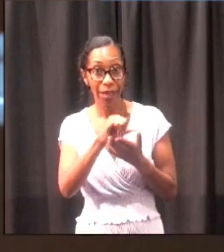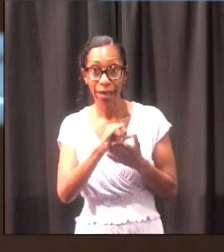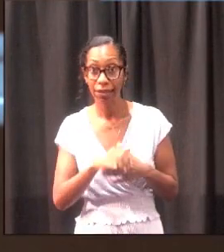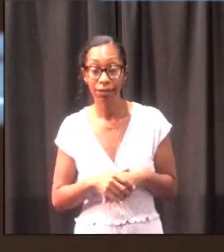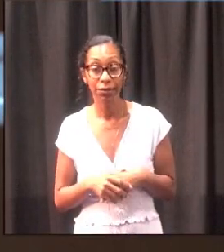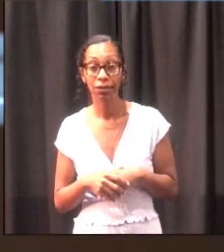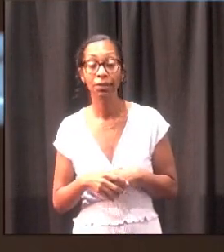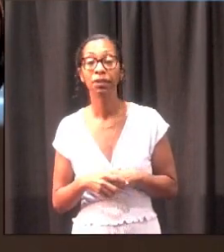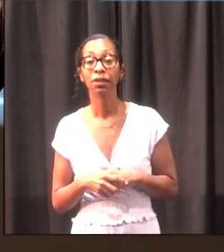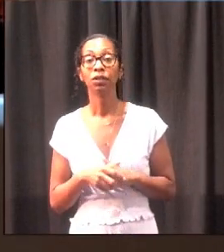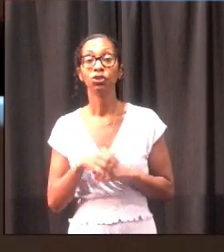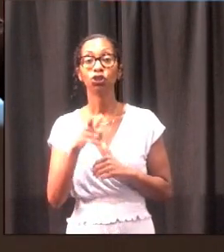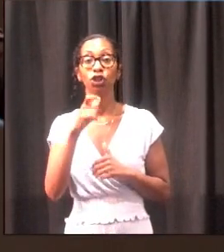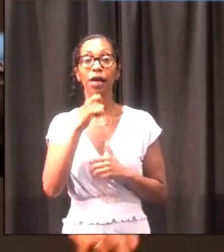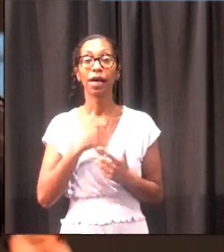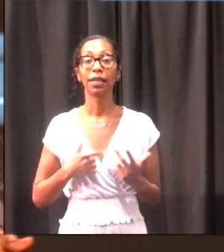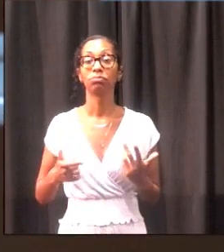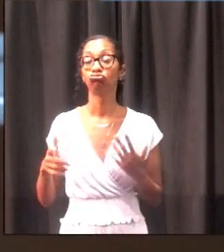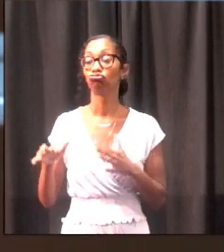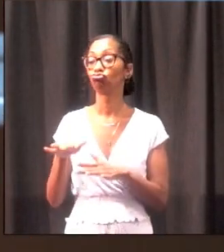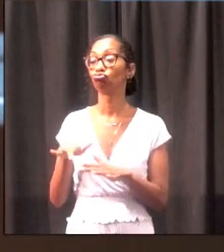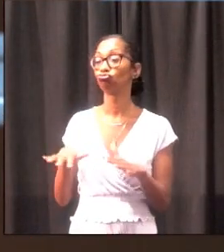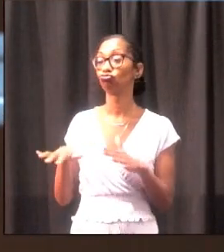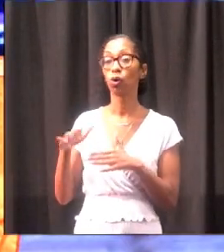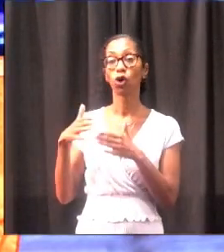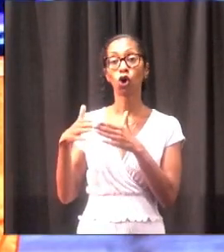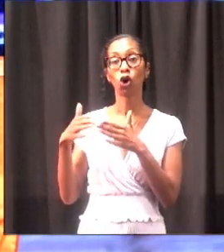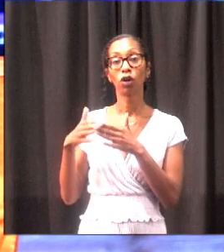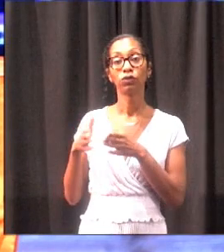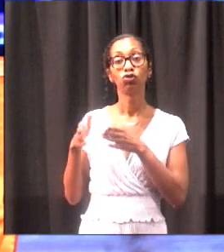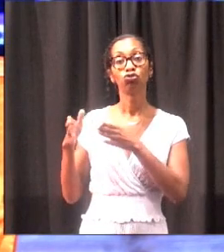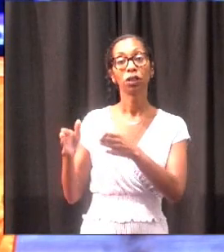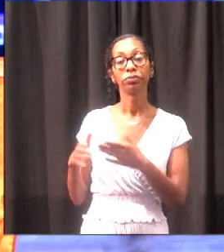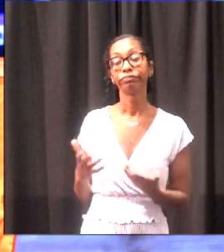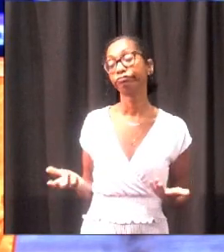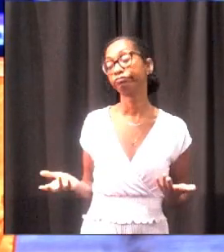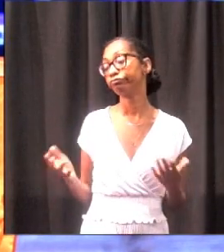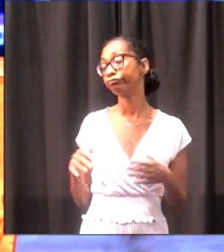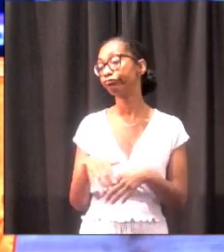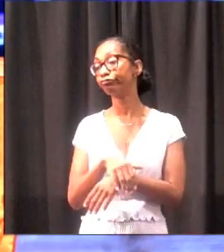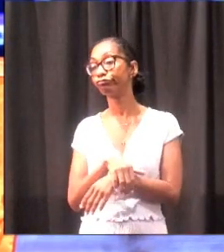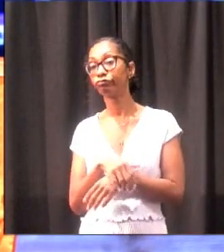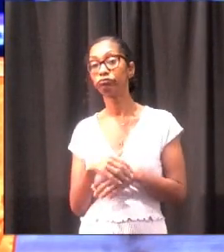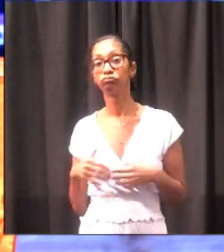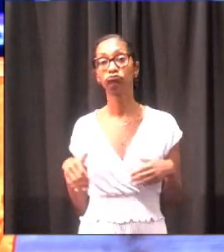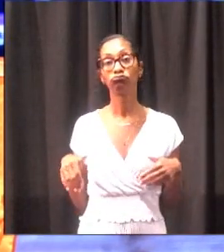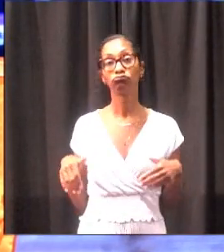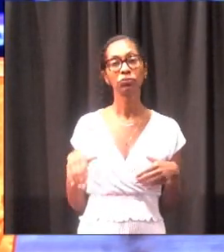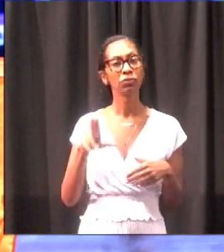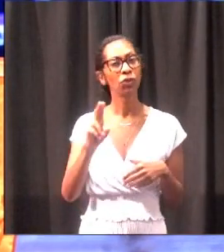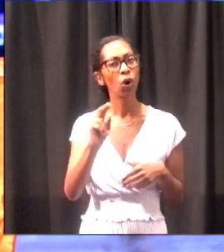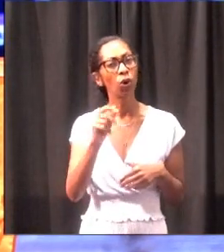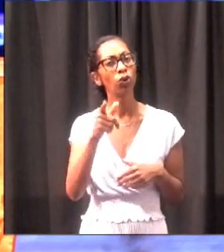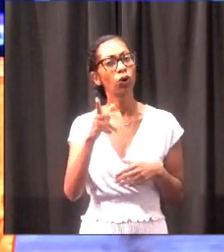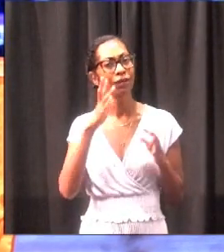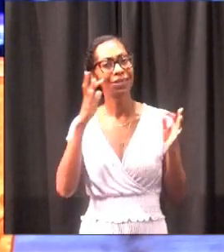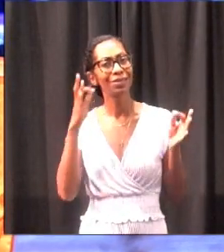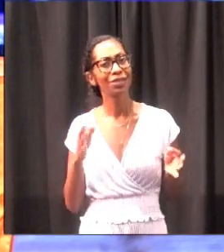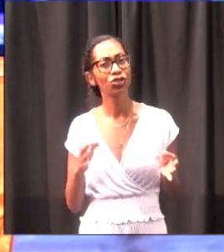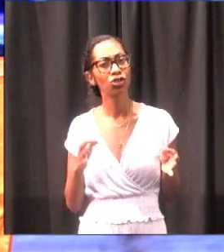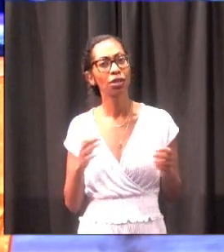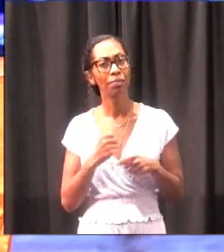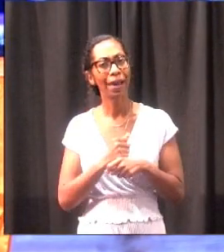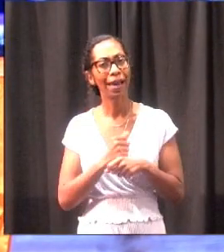You're no longer just hanging on the corners. You're making decisions now. You're doing something that makes